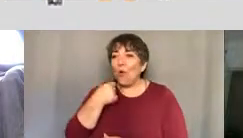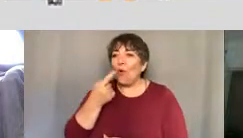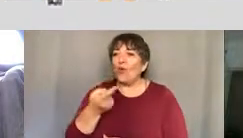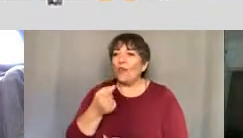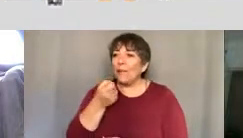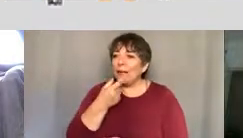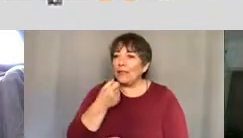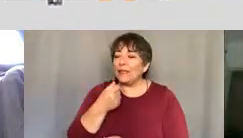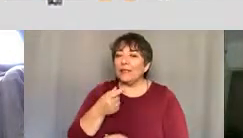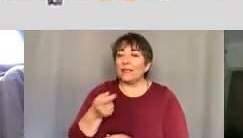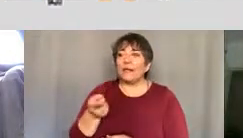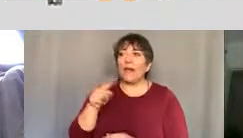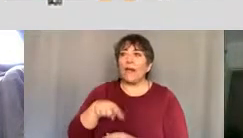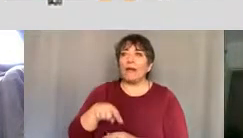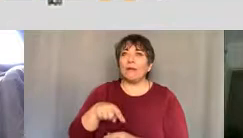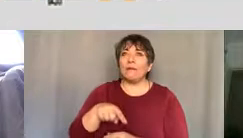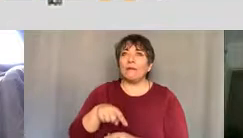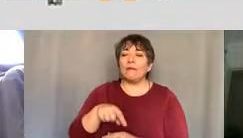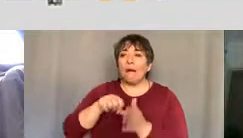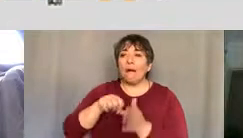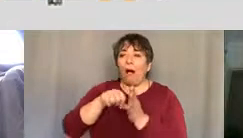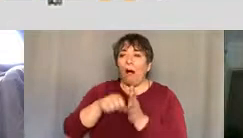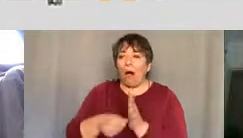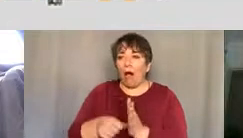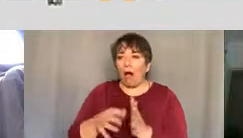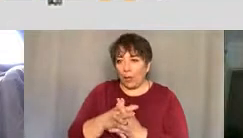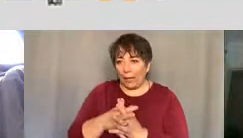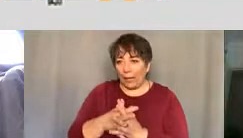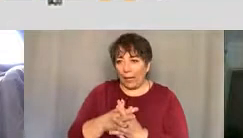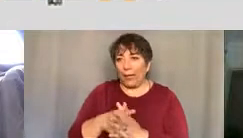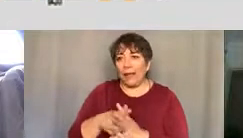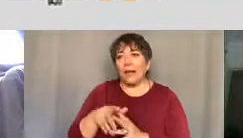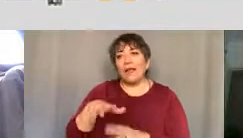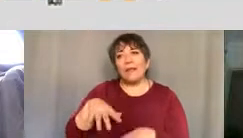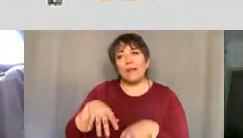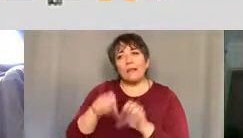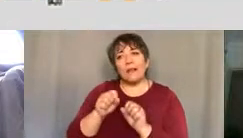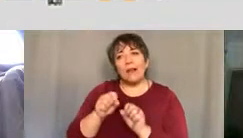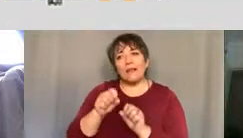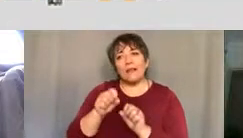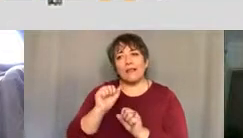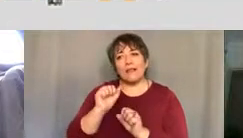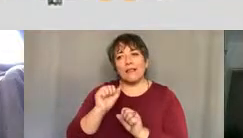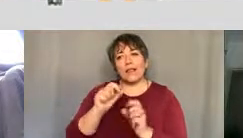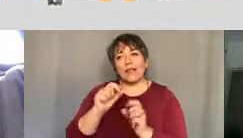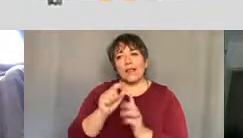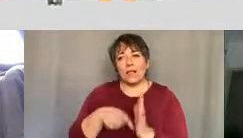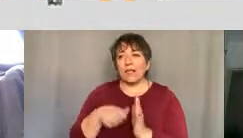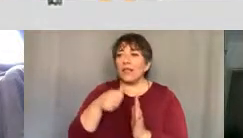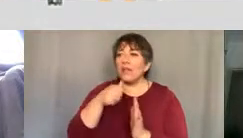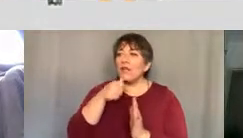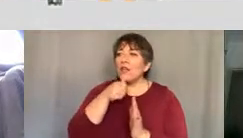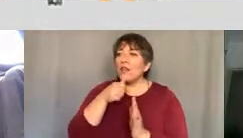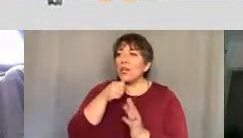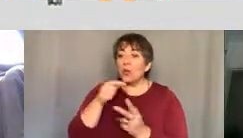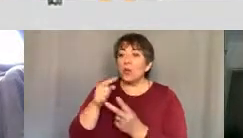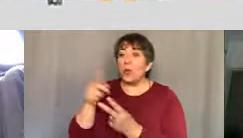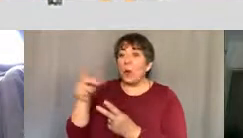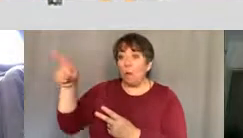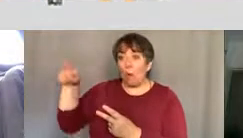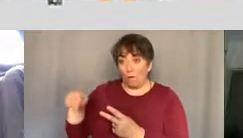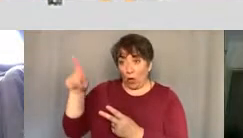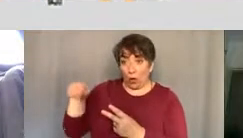started their project, and in Hardwick, they combined both of those outputs. So they stopped third-party ordering and put in place